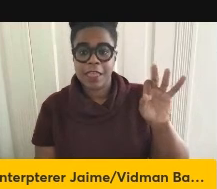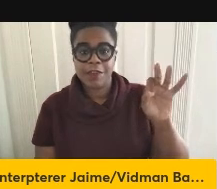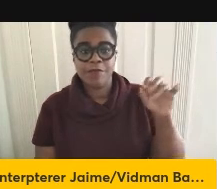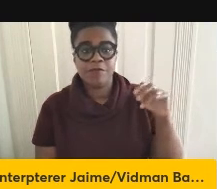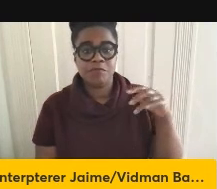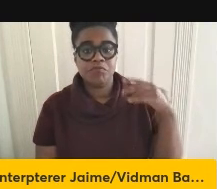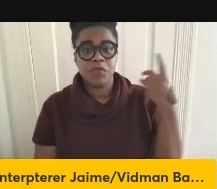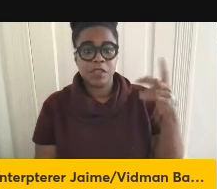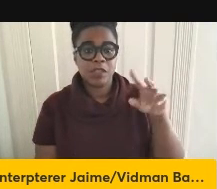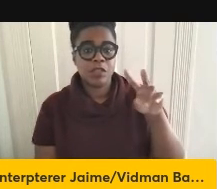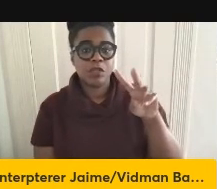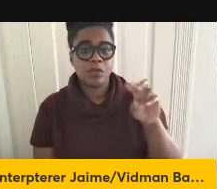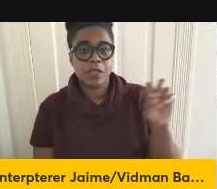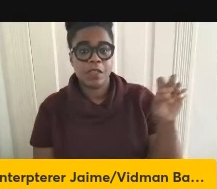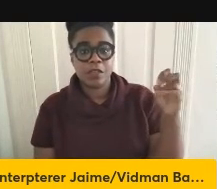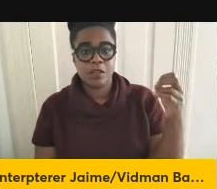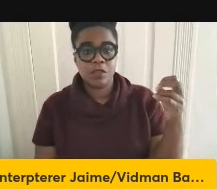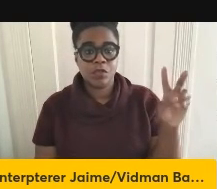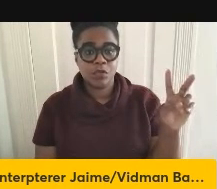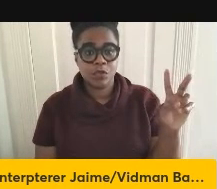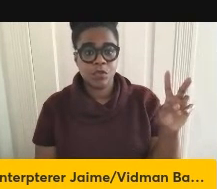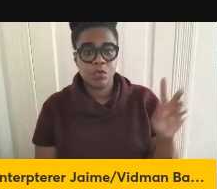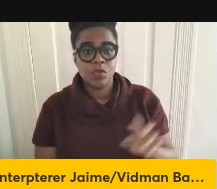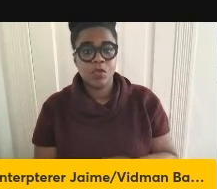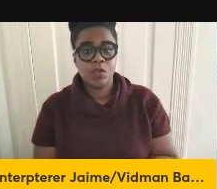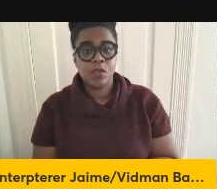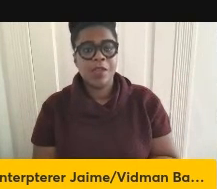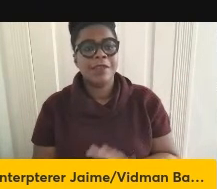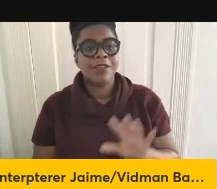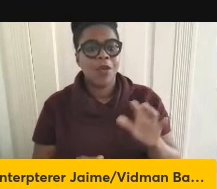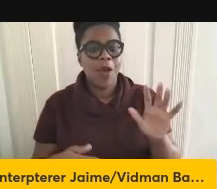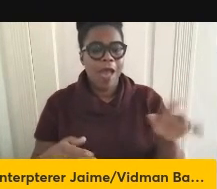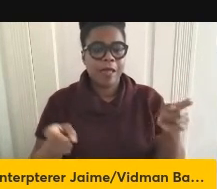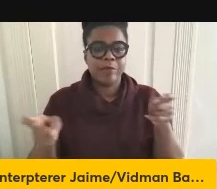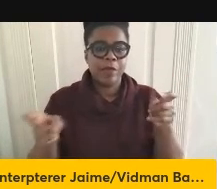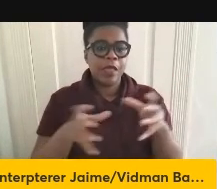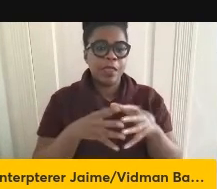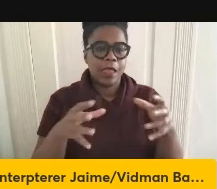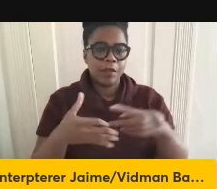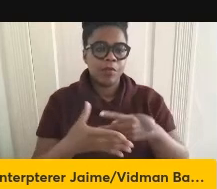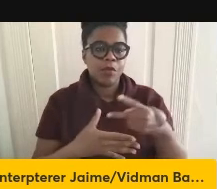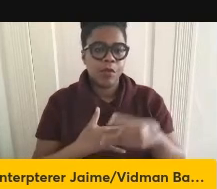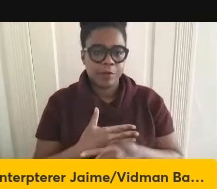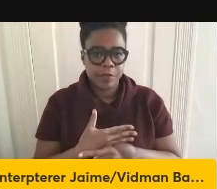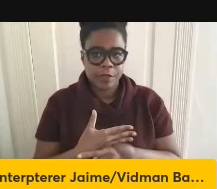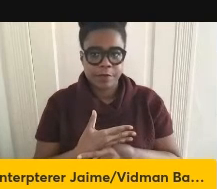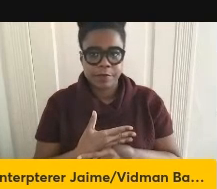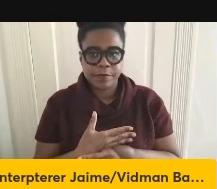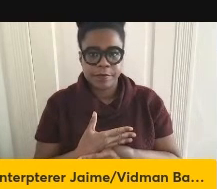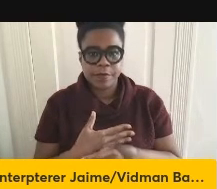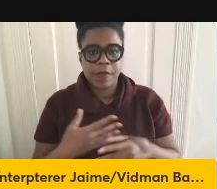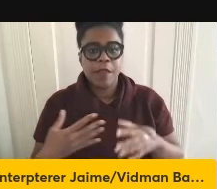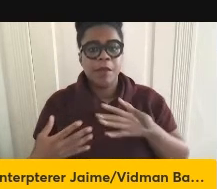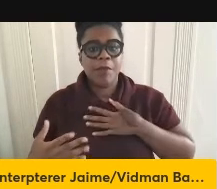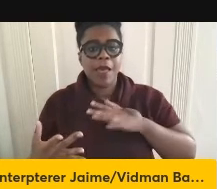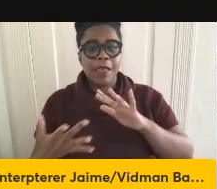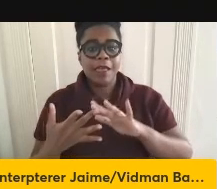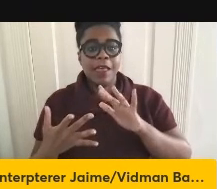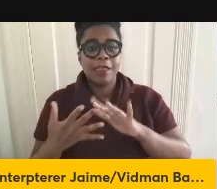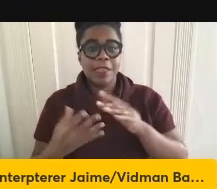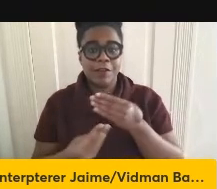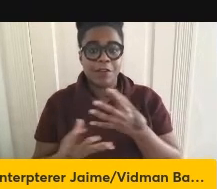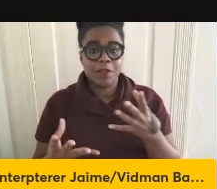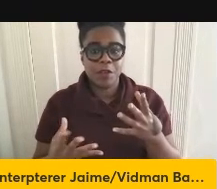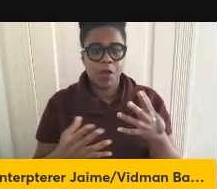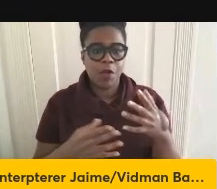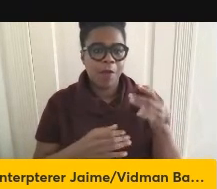And so I am familiar with a lot of programs. And I have my contact information on my last